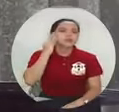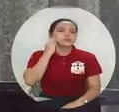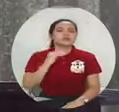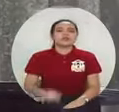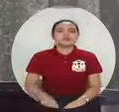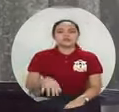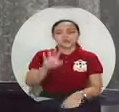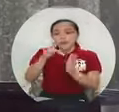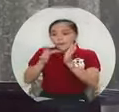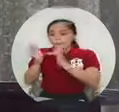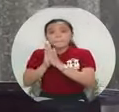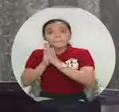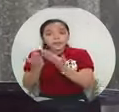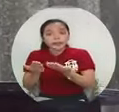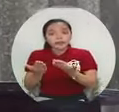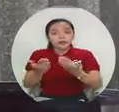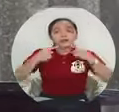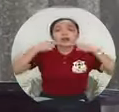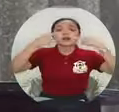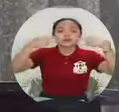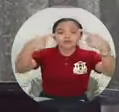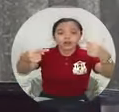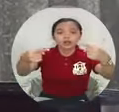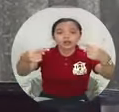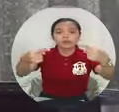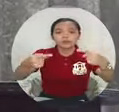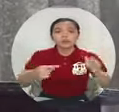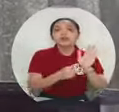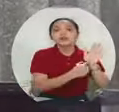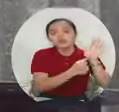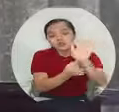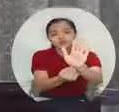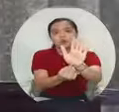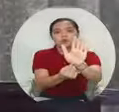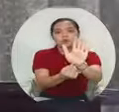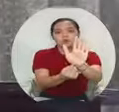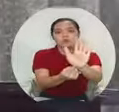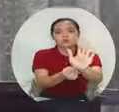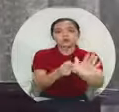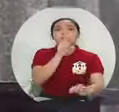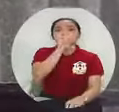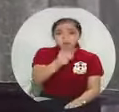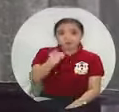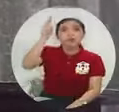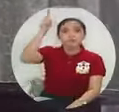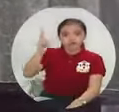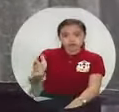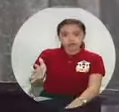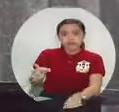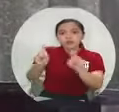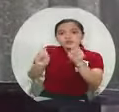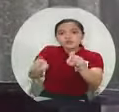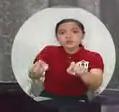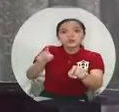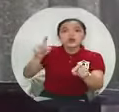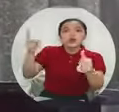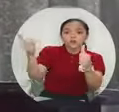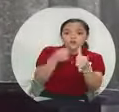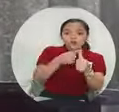5, all these books and all these chapters and verses show that actually God requires the first